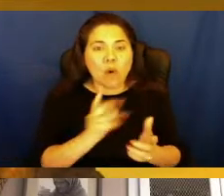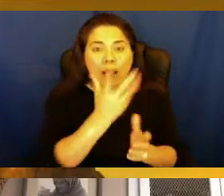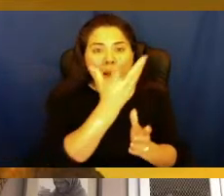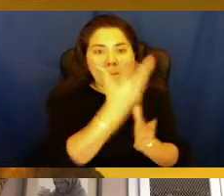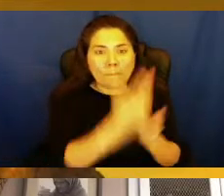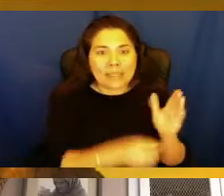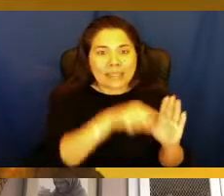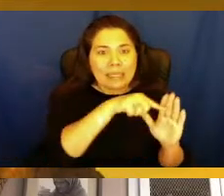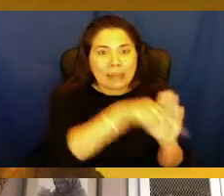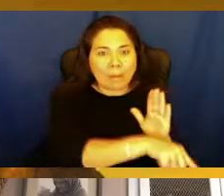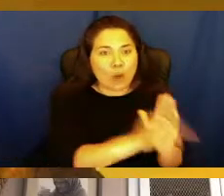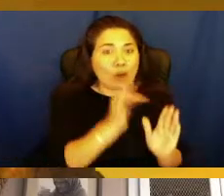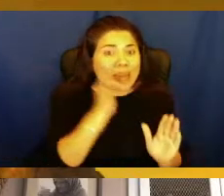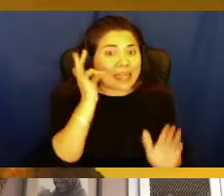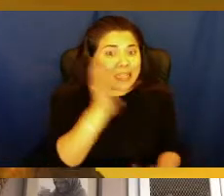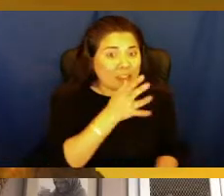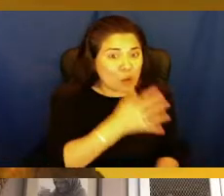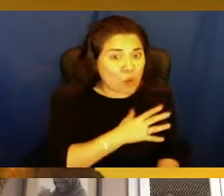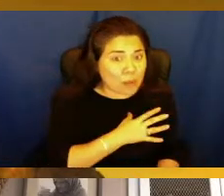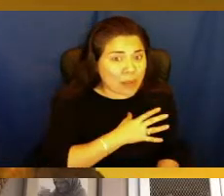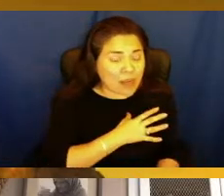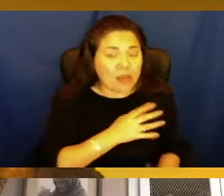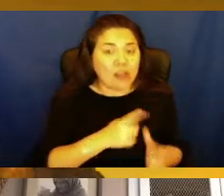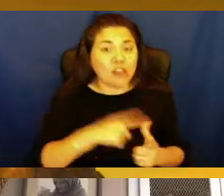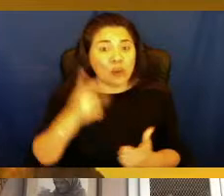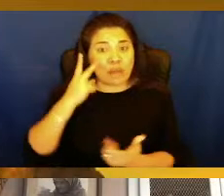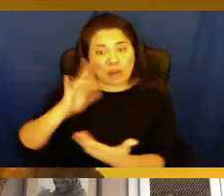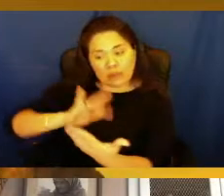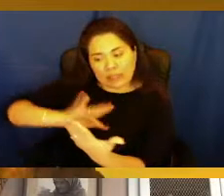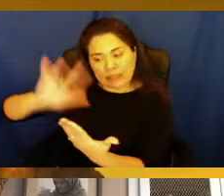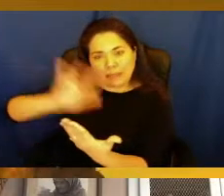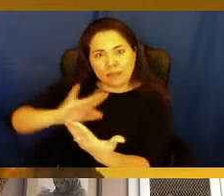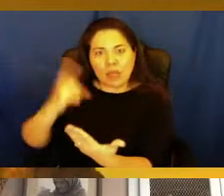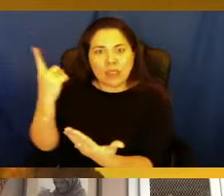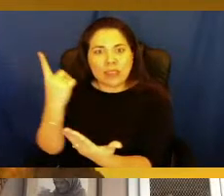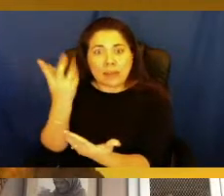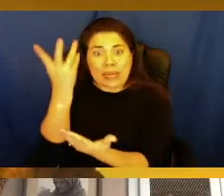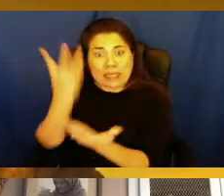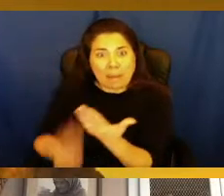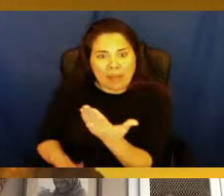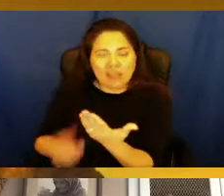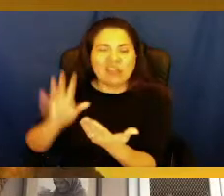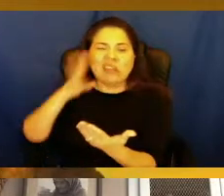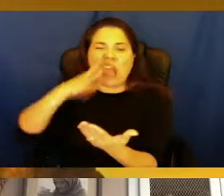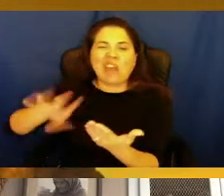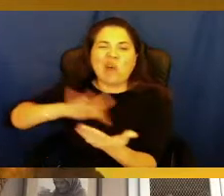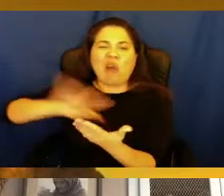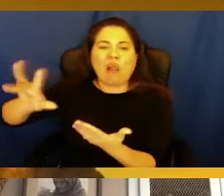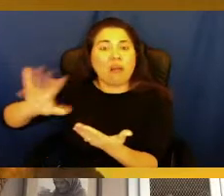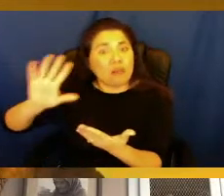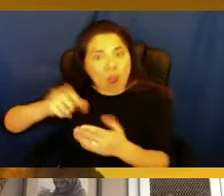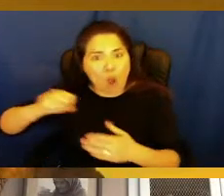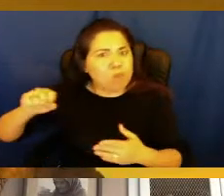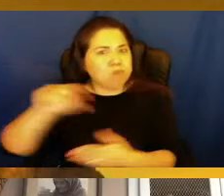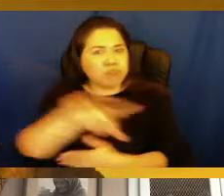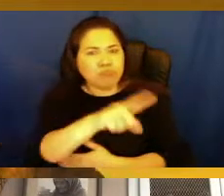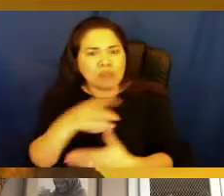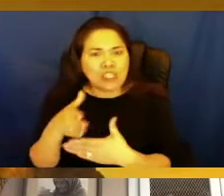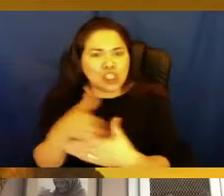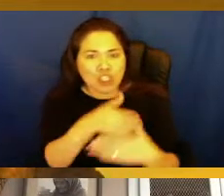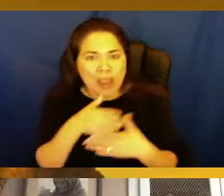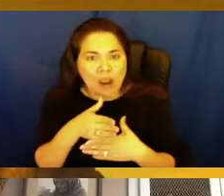women. So instead of scrolling past, those missing posts of our women, share it. And that can also support